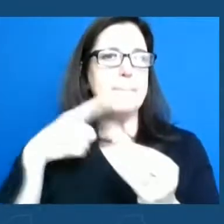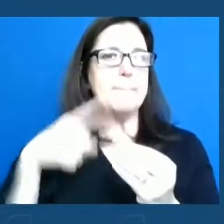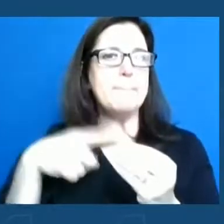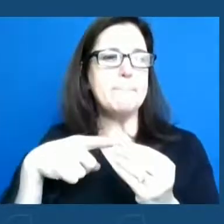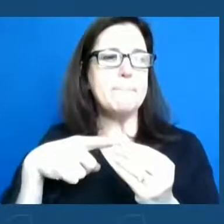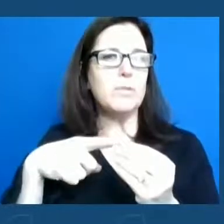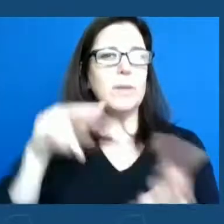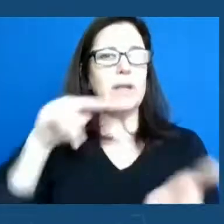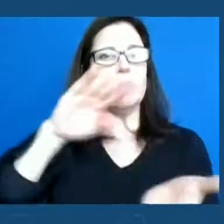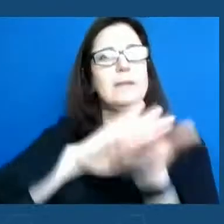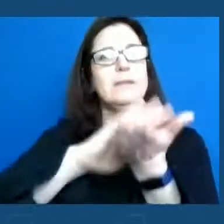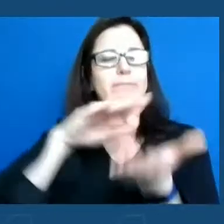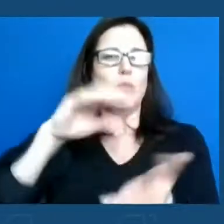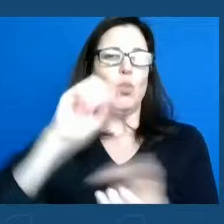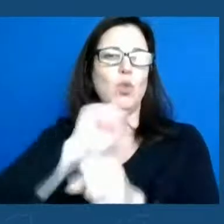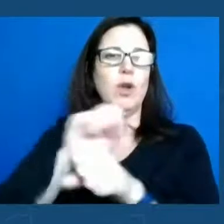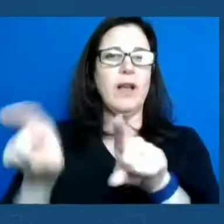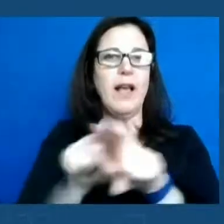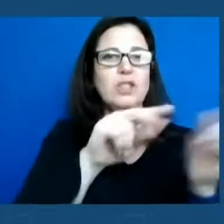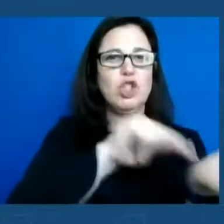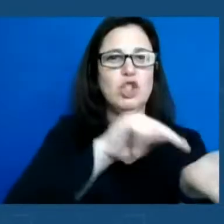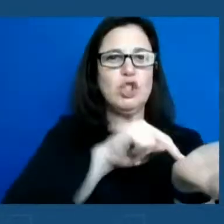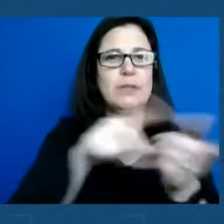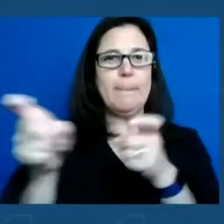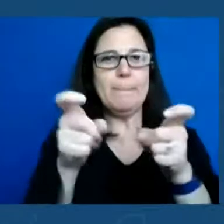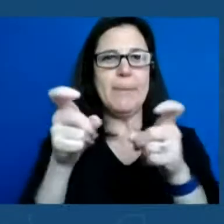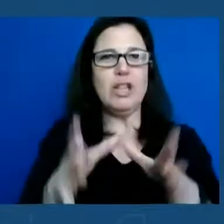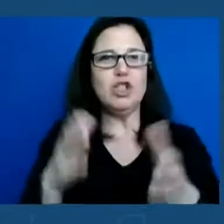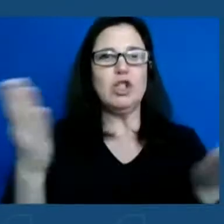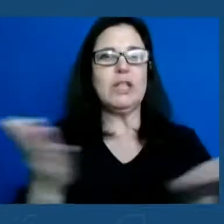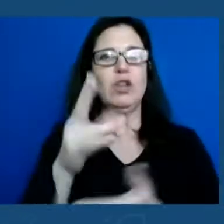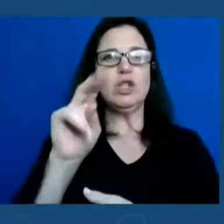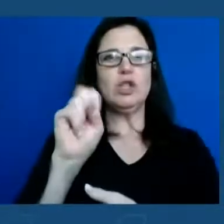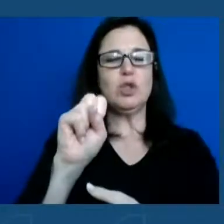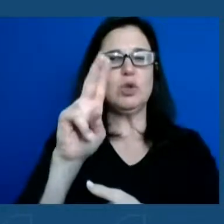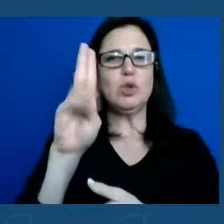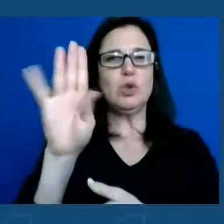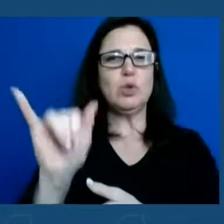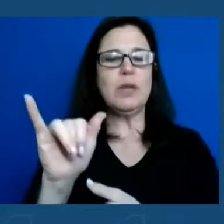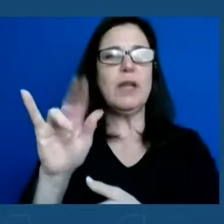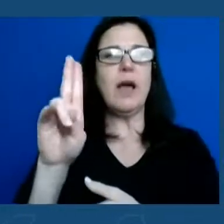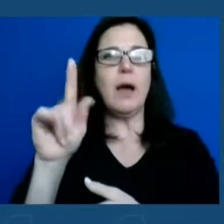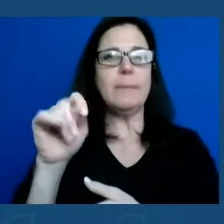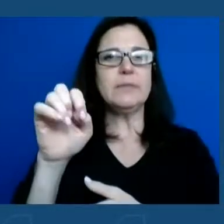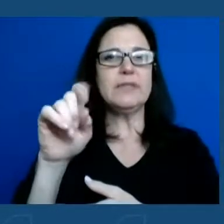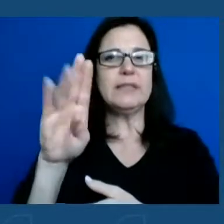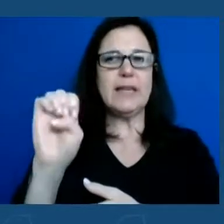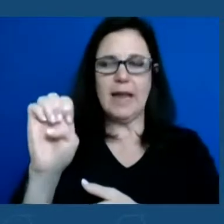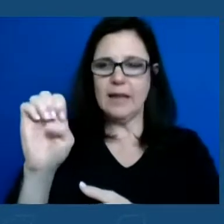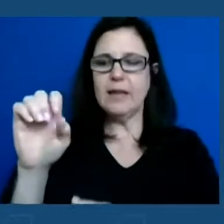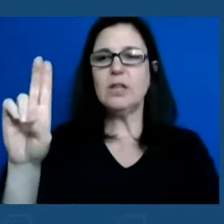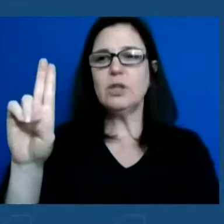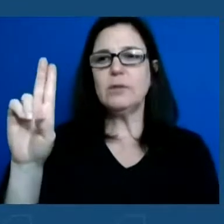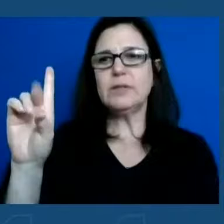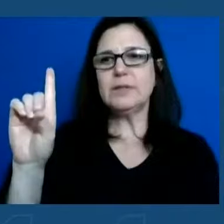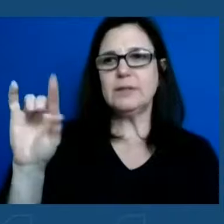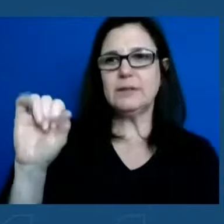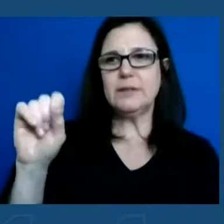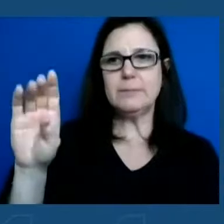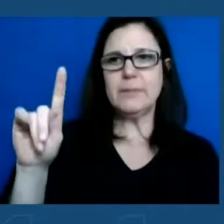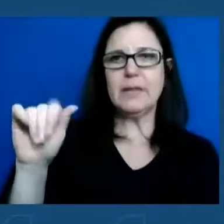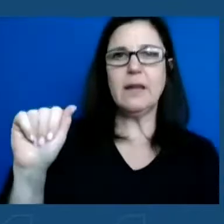nurse manager. Nurse manager, you can tell us what that's all about at SUNY Upstate. Despina Garcia, welcome to the podium. Thank you.